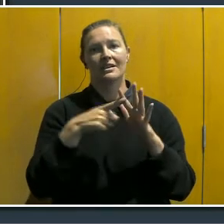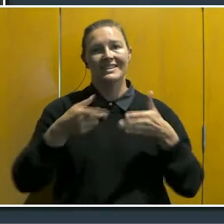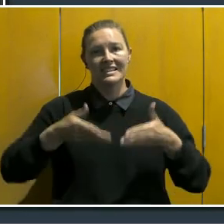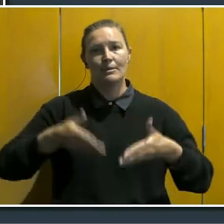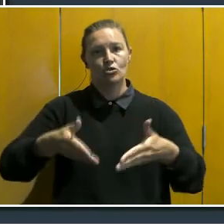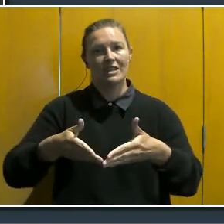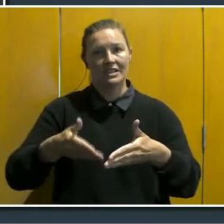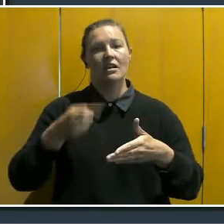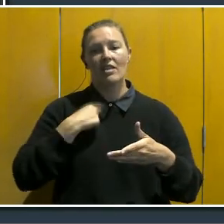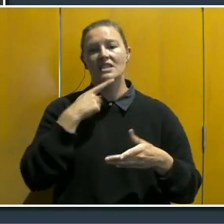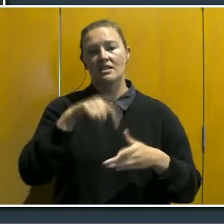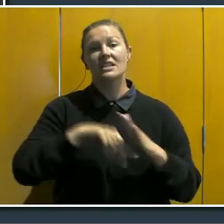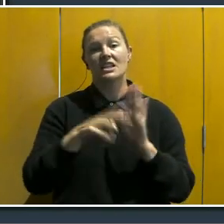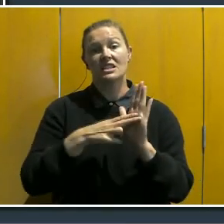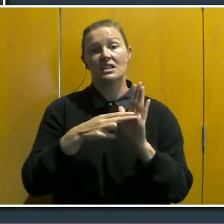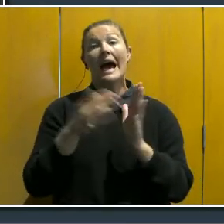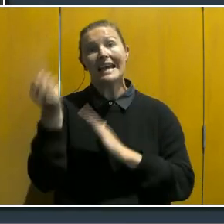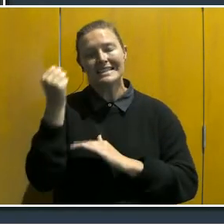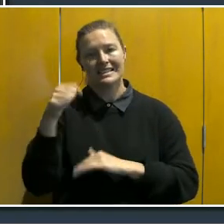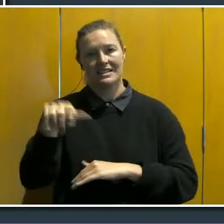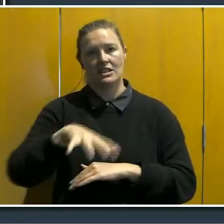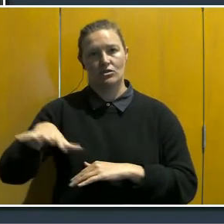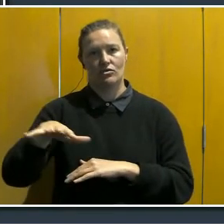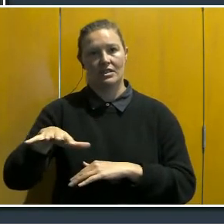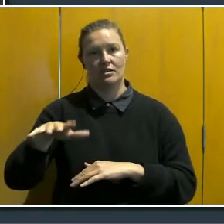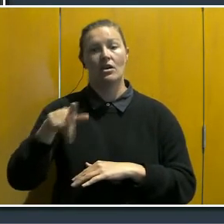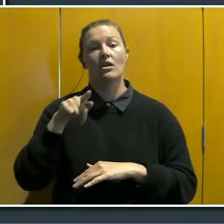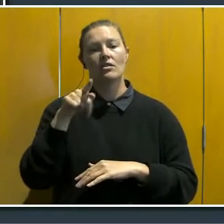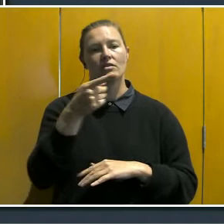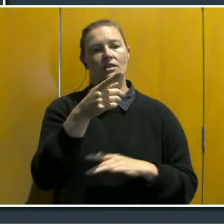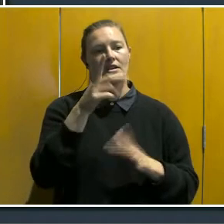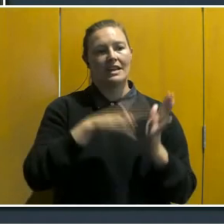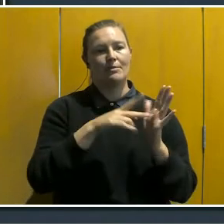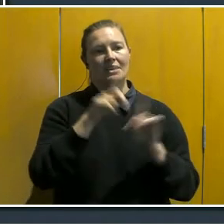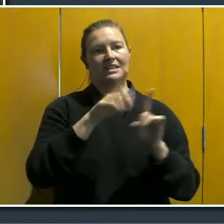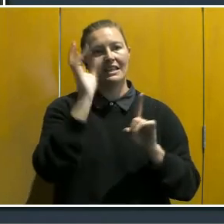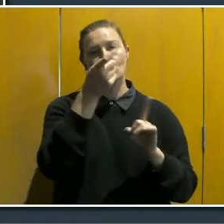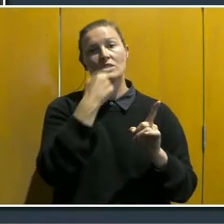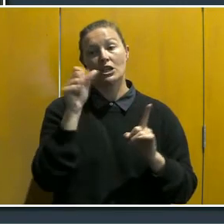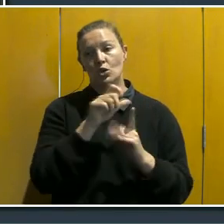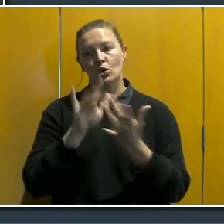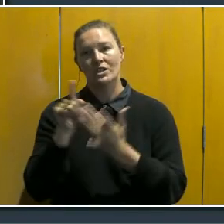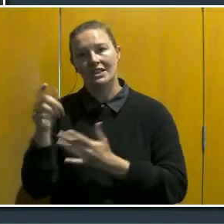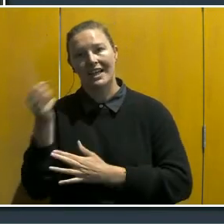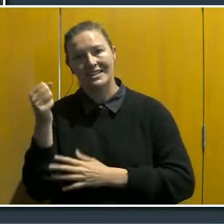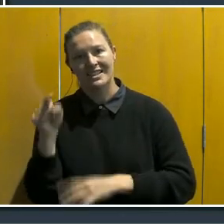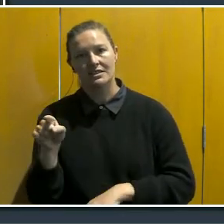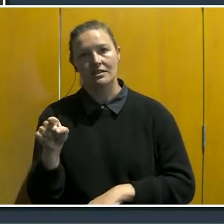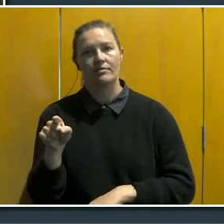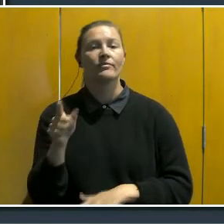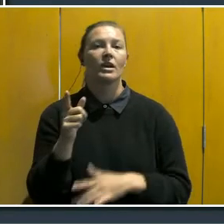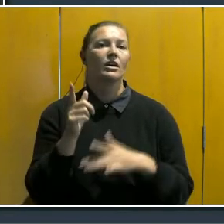that area was within Hastings District and I should contact them. We soon realised that we got it sorted